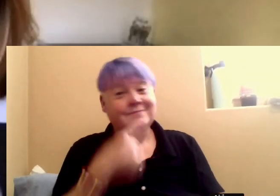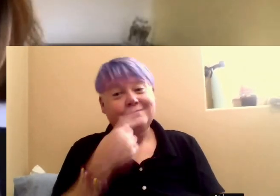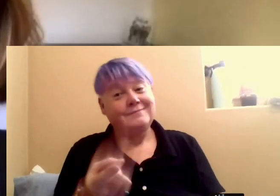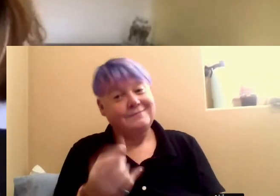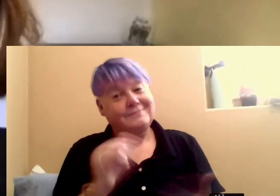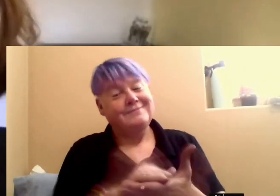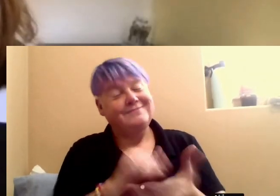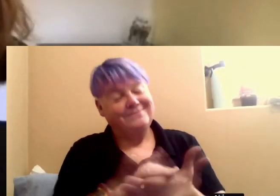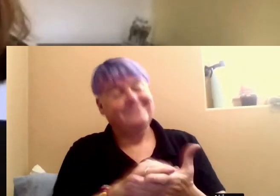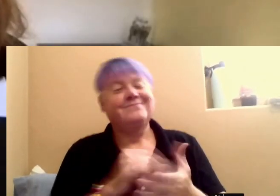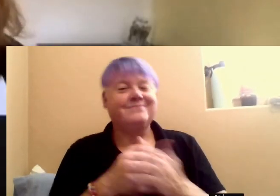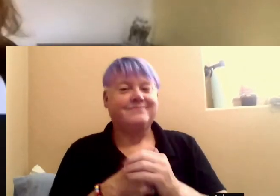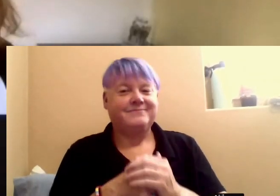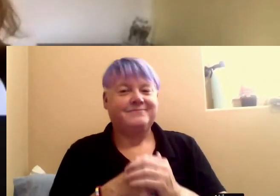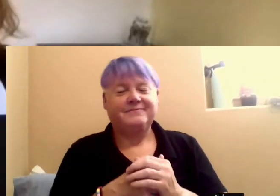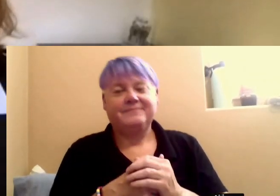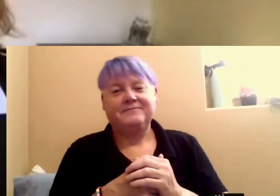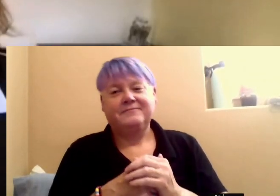that it's a Canadian setting.